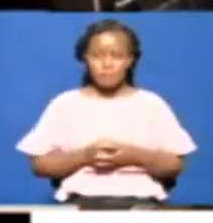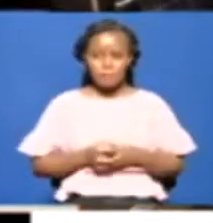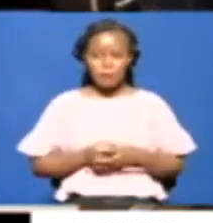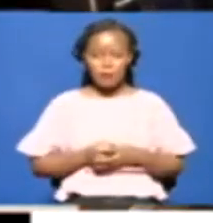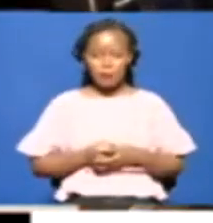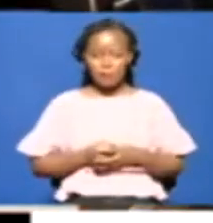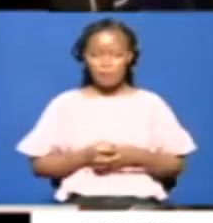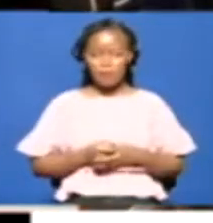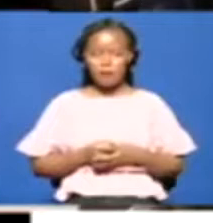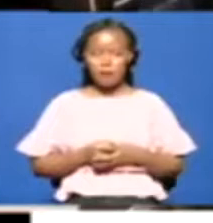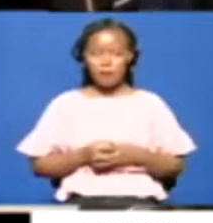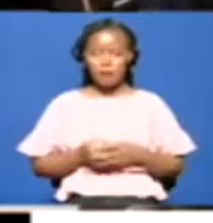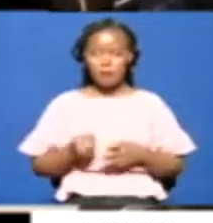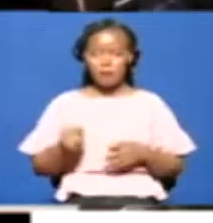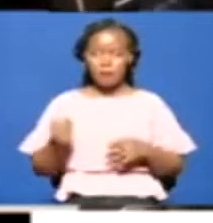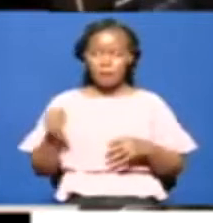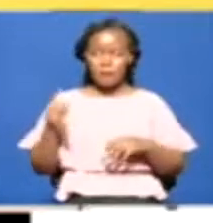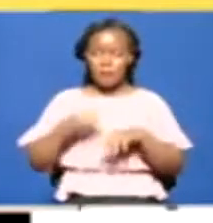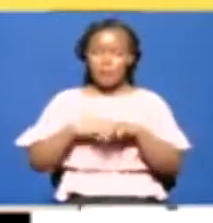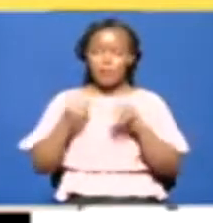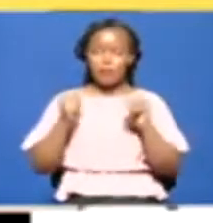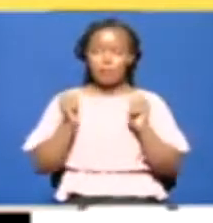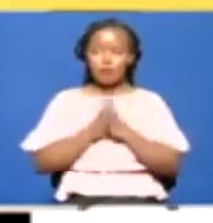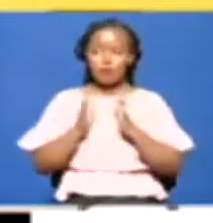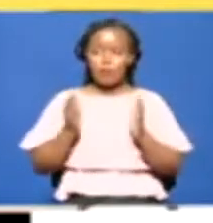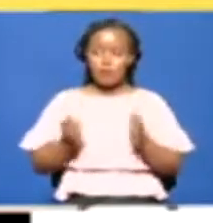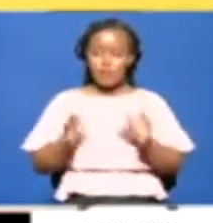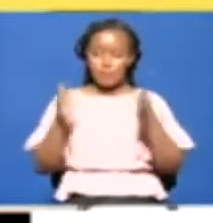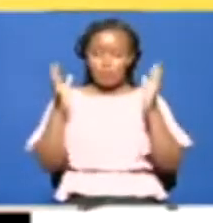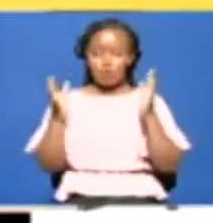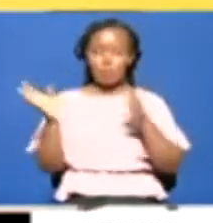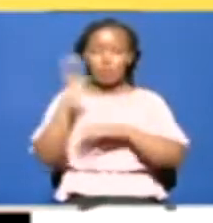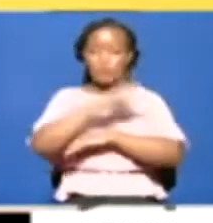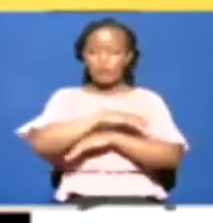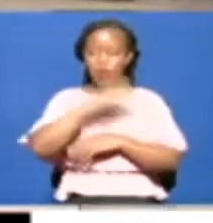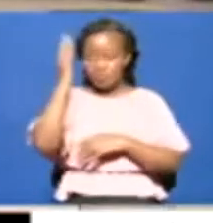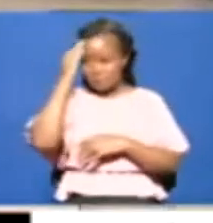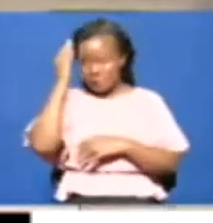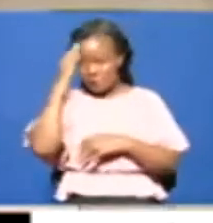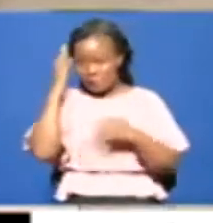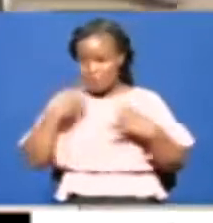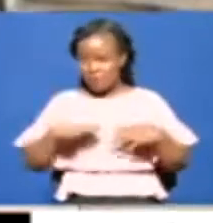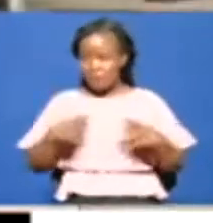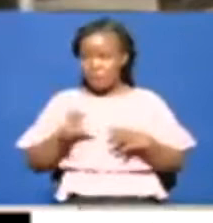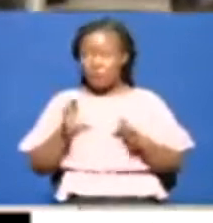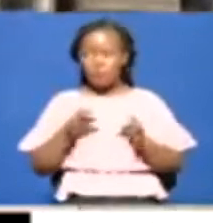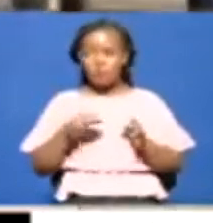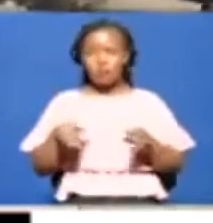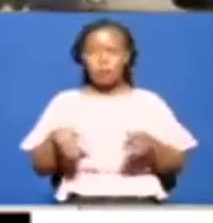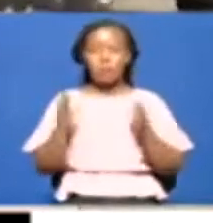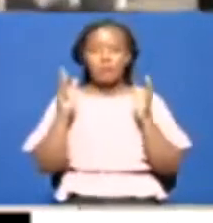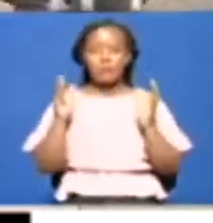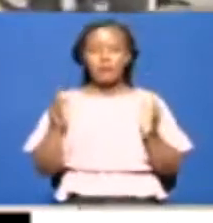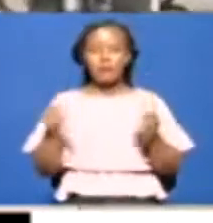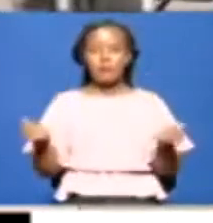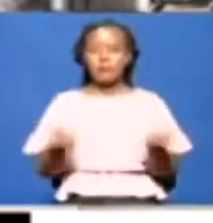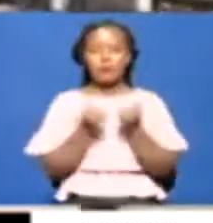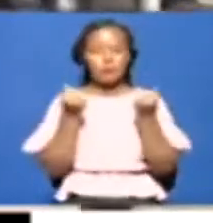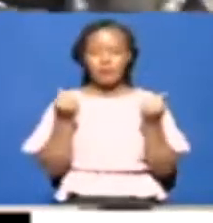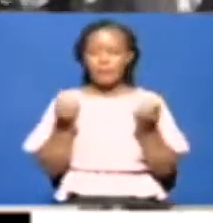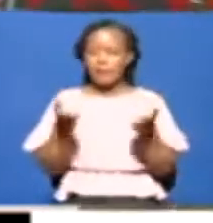Speaking during the commemoration of the World Day of Remembrance for Traffic Victims, Dr. Kimutai said it was worrying that the country's